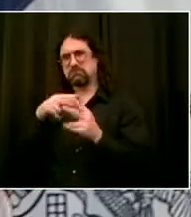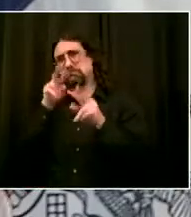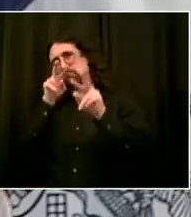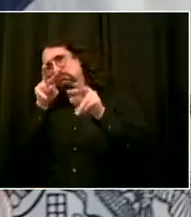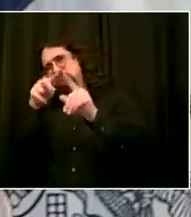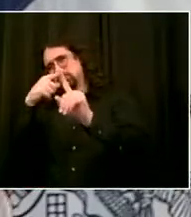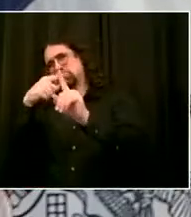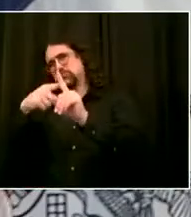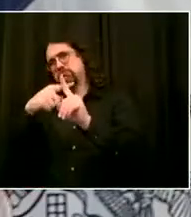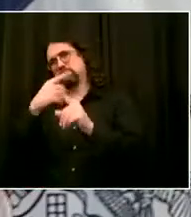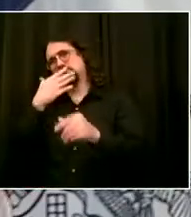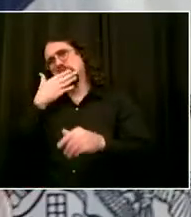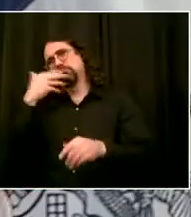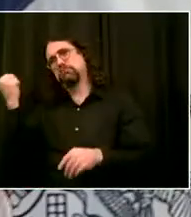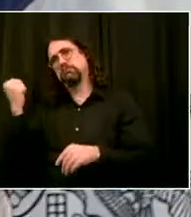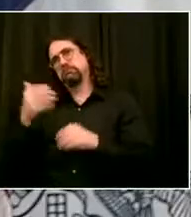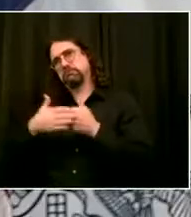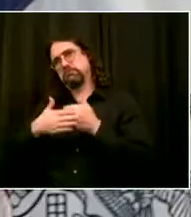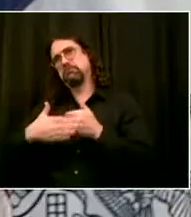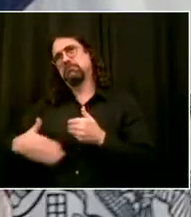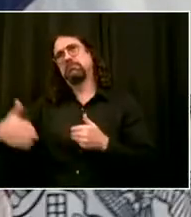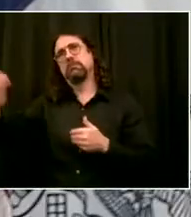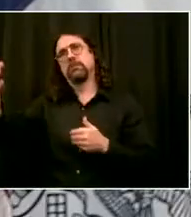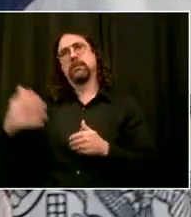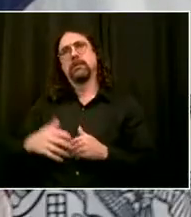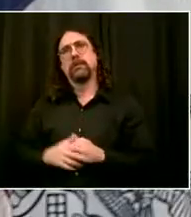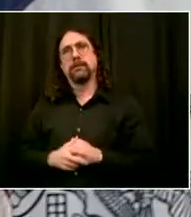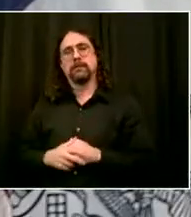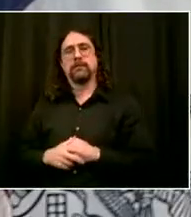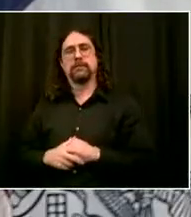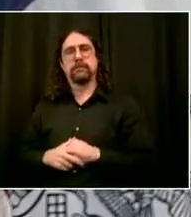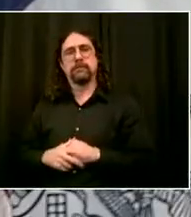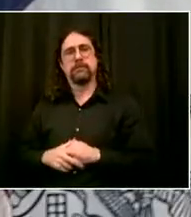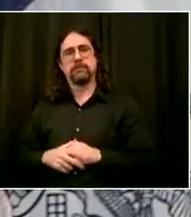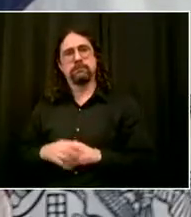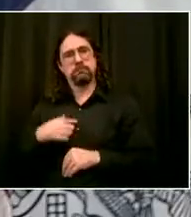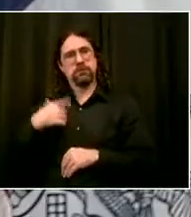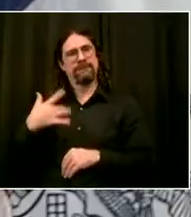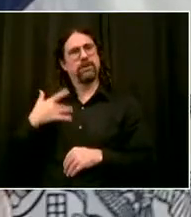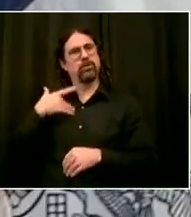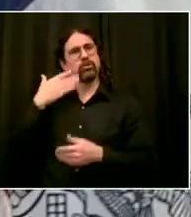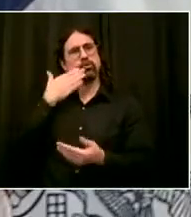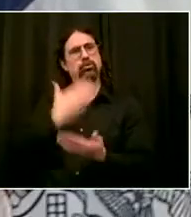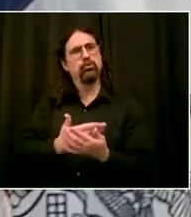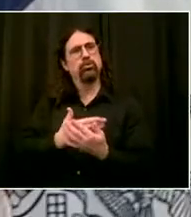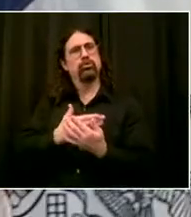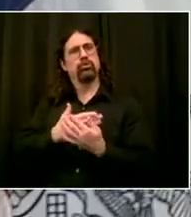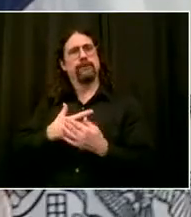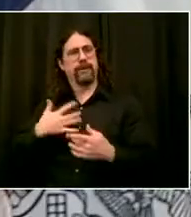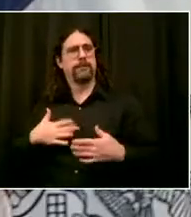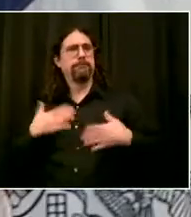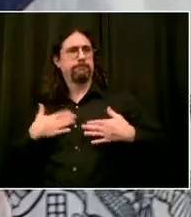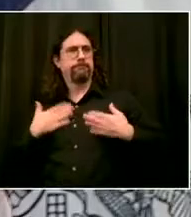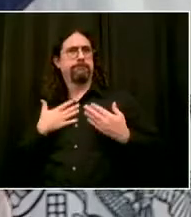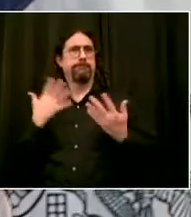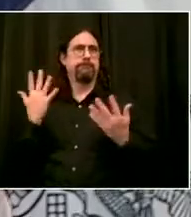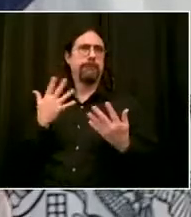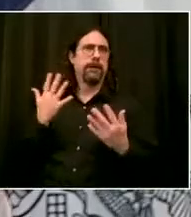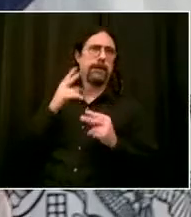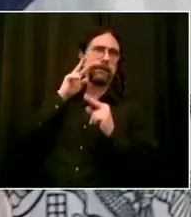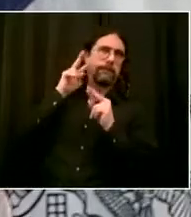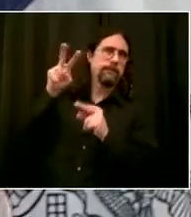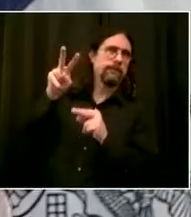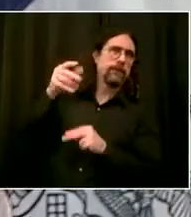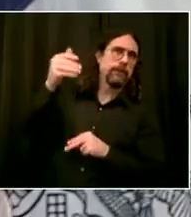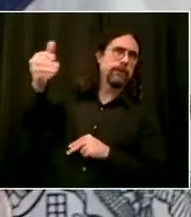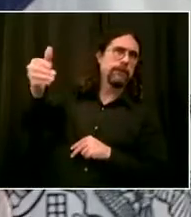and we know that it's at some of the most dire points that some of the greatest things are achieved sometimes in the moment of Crisis people